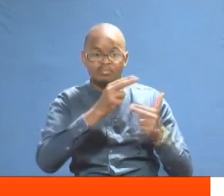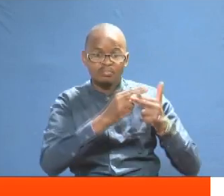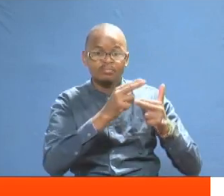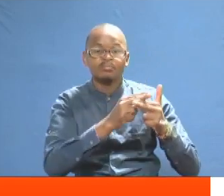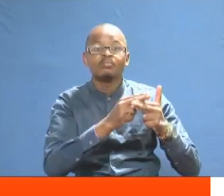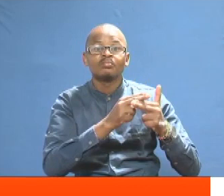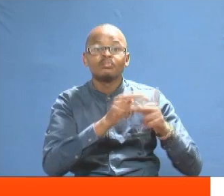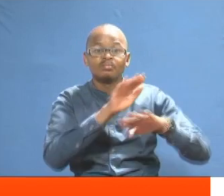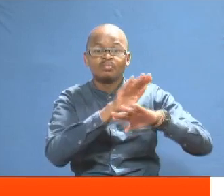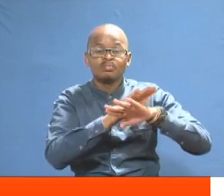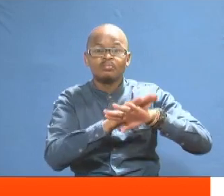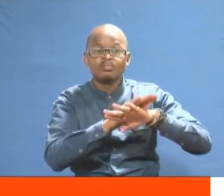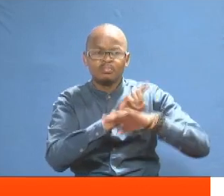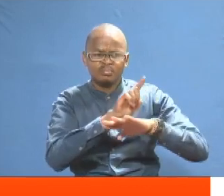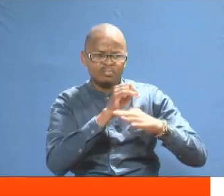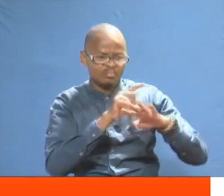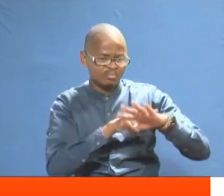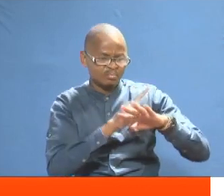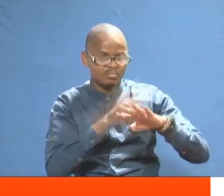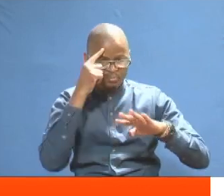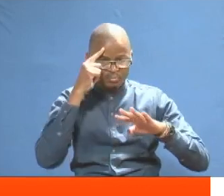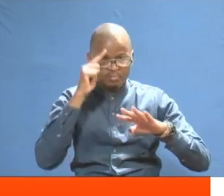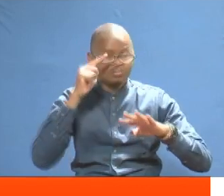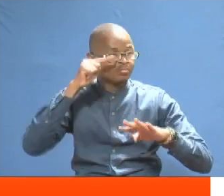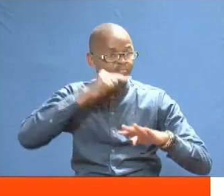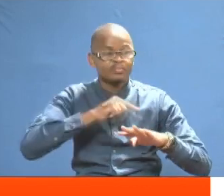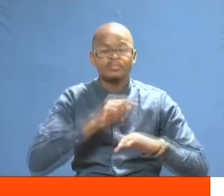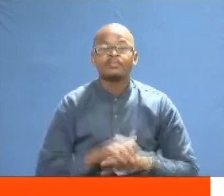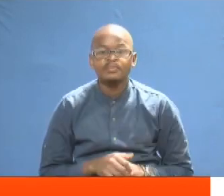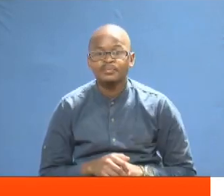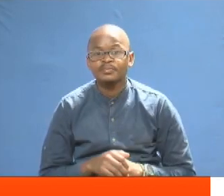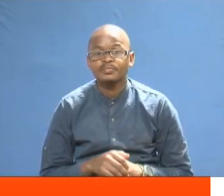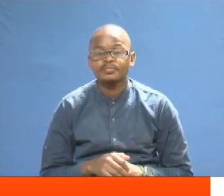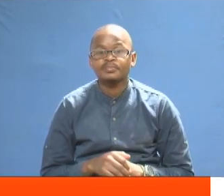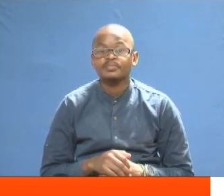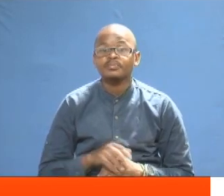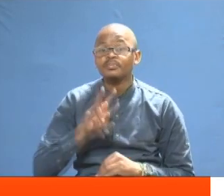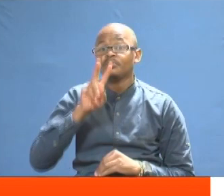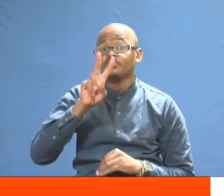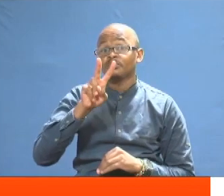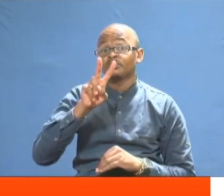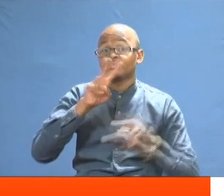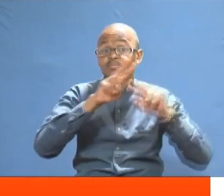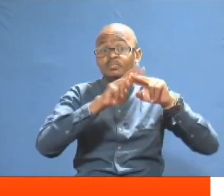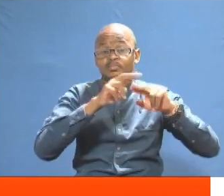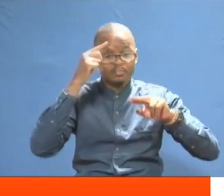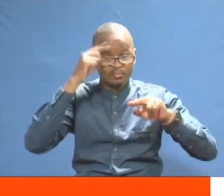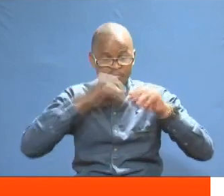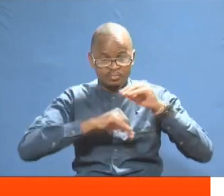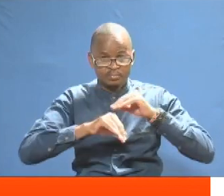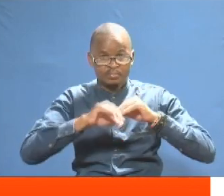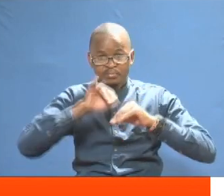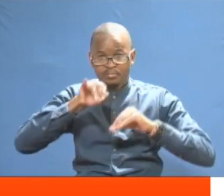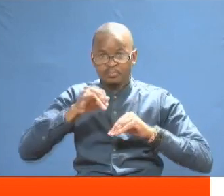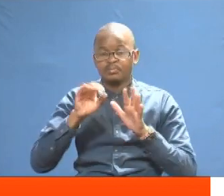name on the mud? Is it about time for him to call it quits? There are only two positions that you cannot go for election under the